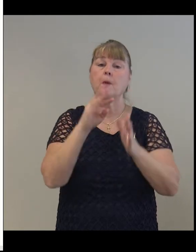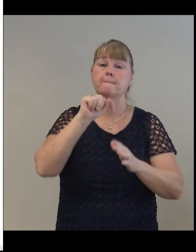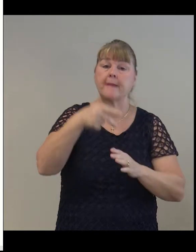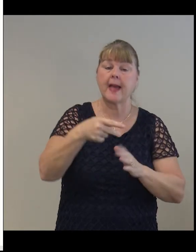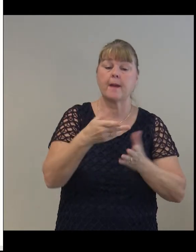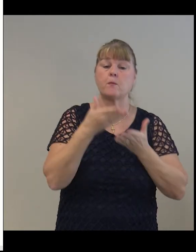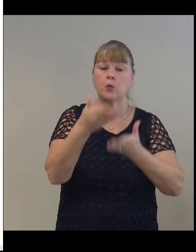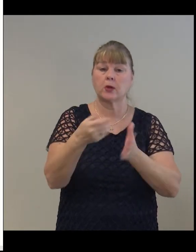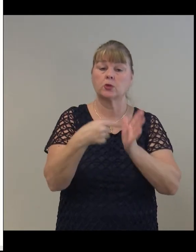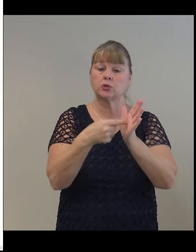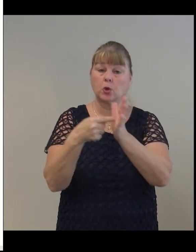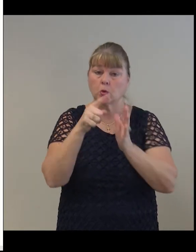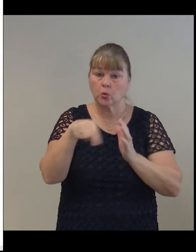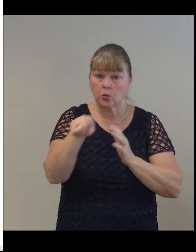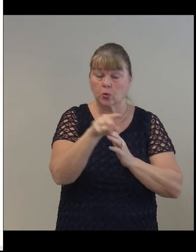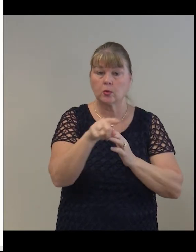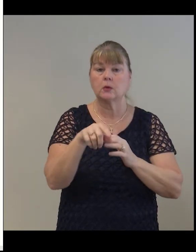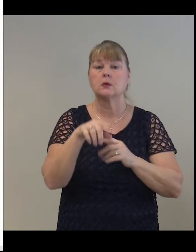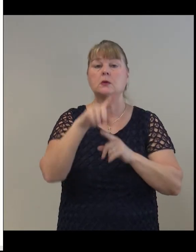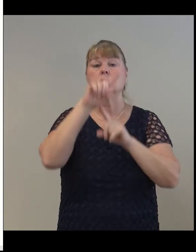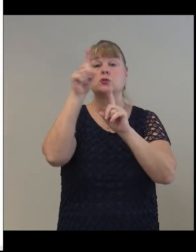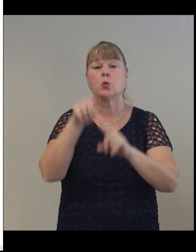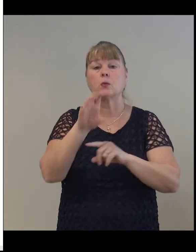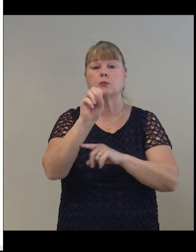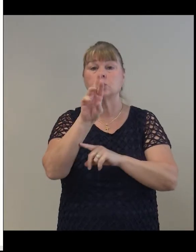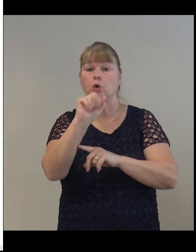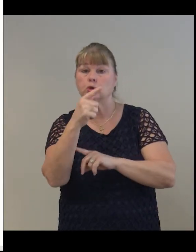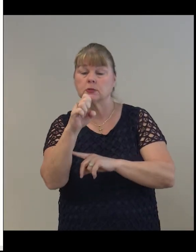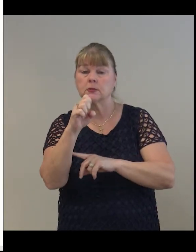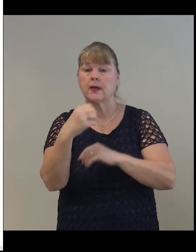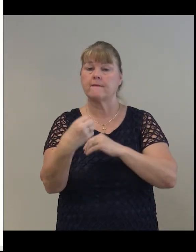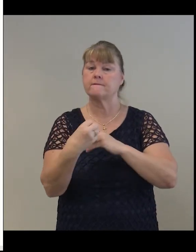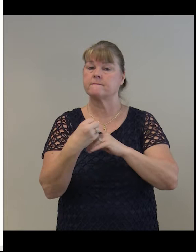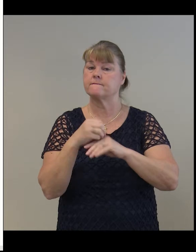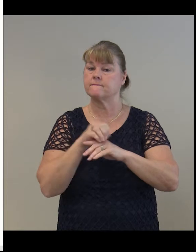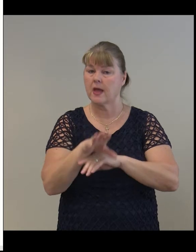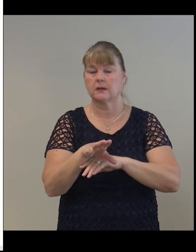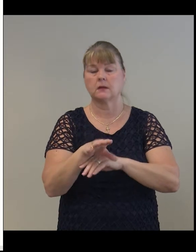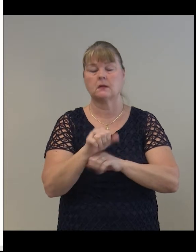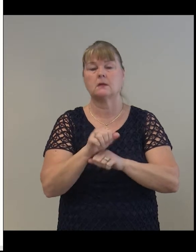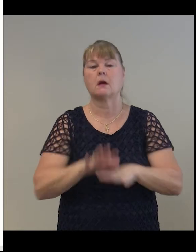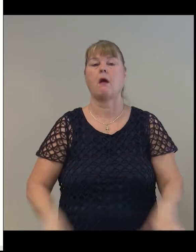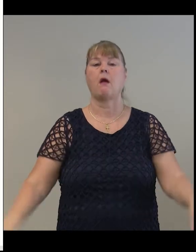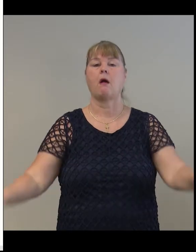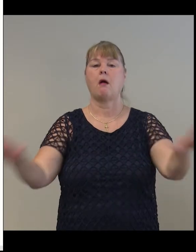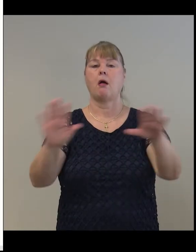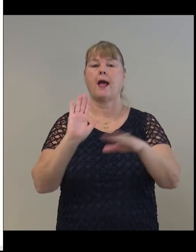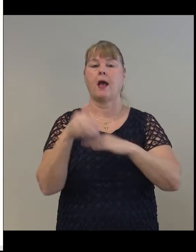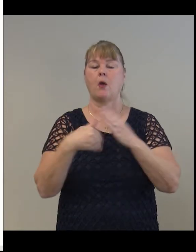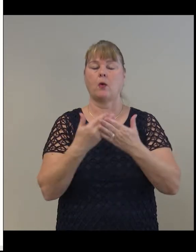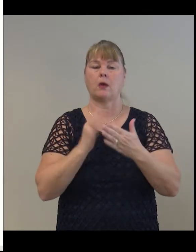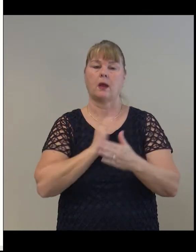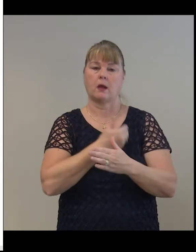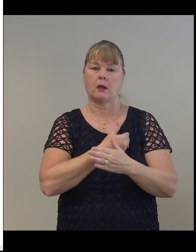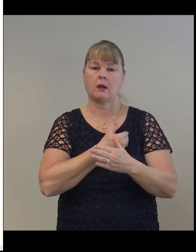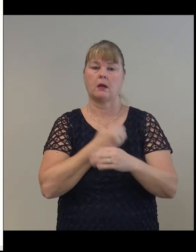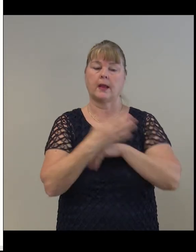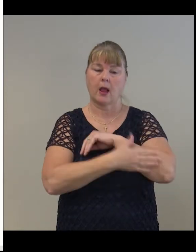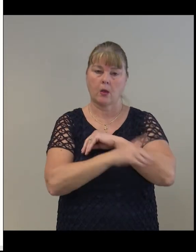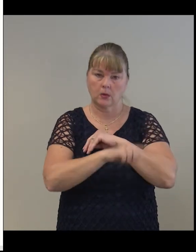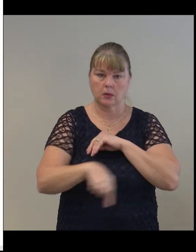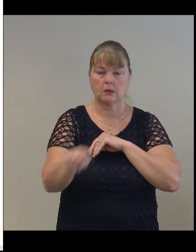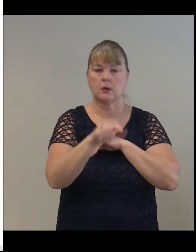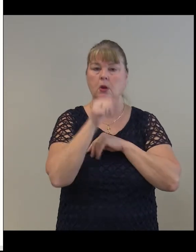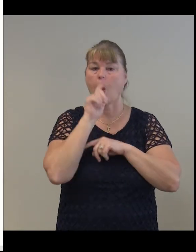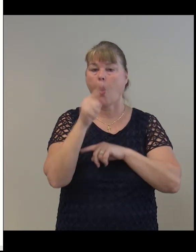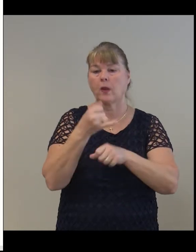affects the entire county, not something that just affects Tybee Island or Wilmington Island or Whitmarsh Island, but